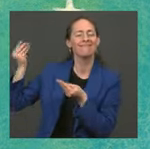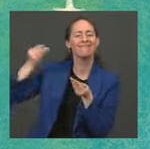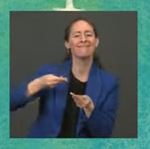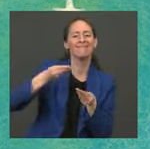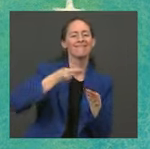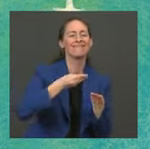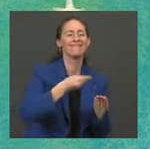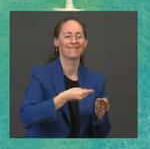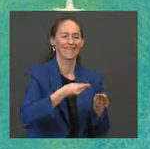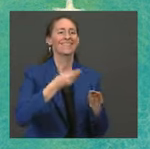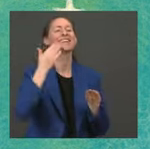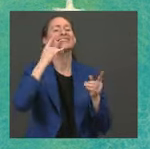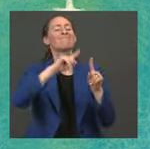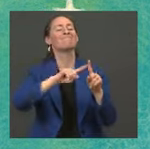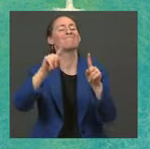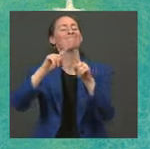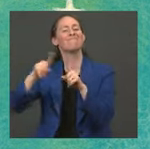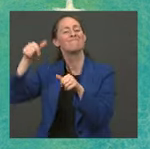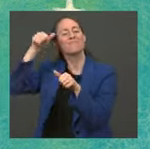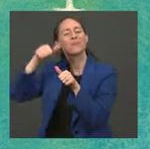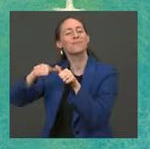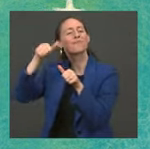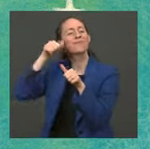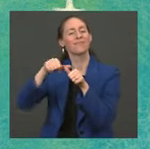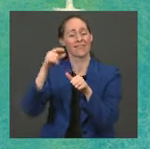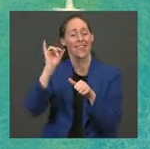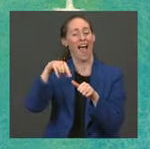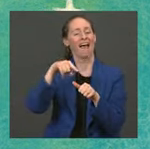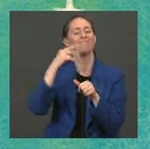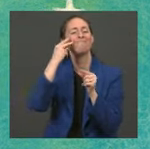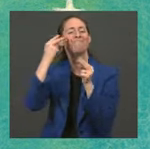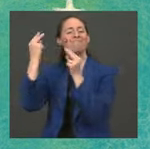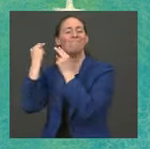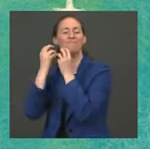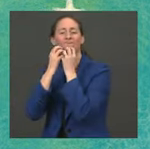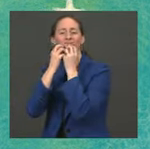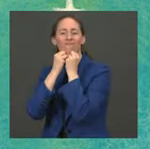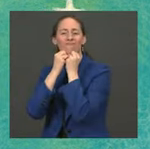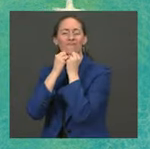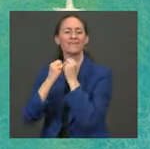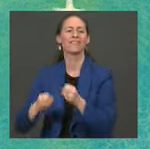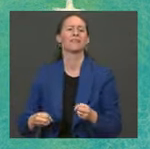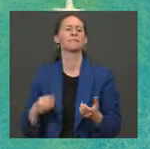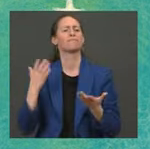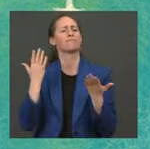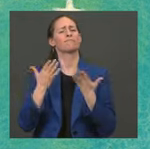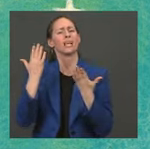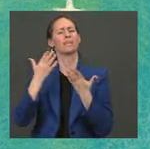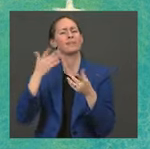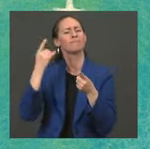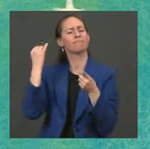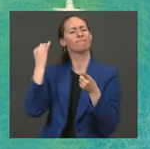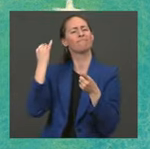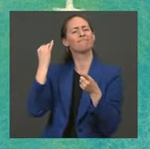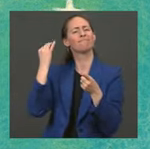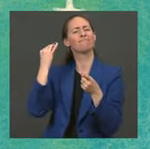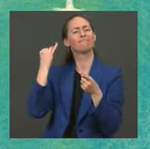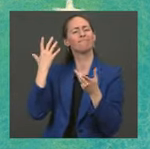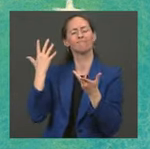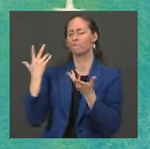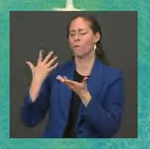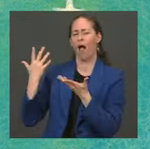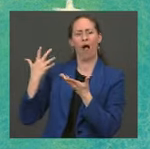memories. You know, maybe it goes back to generations, connecting you to the family that made you who you are.